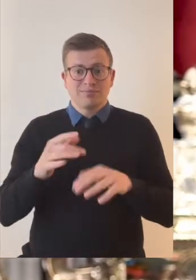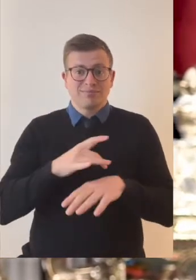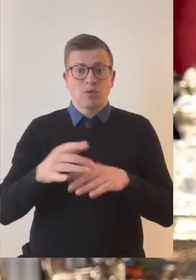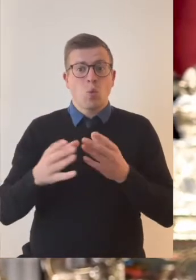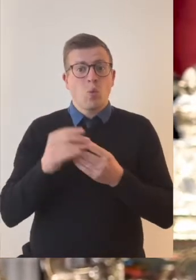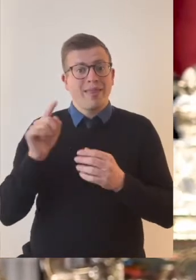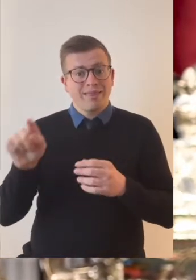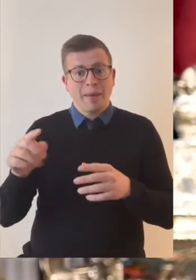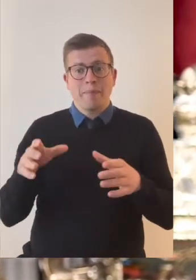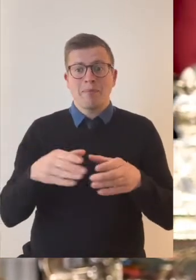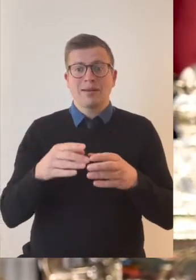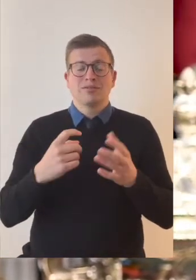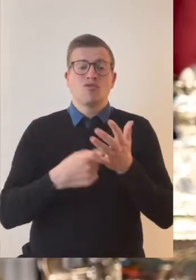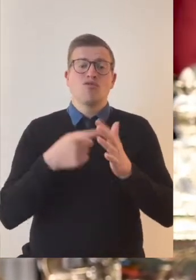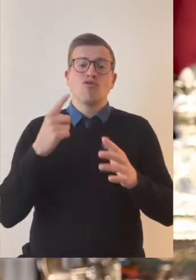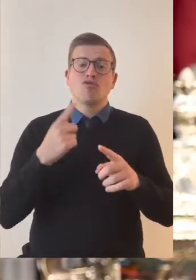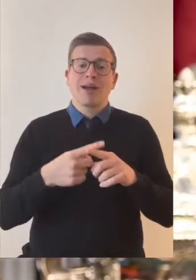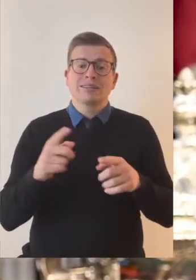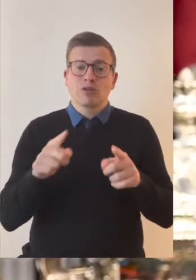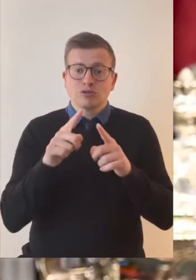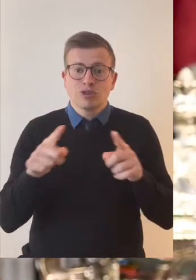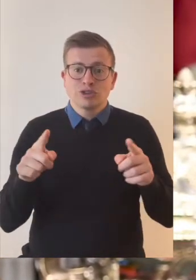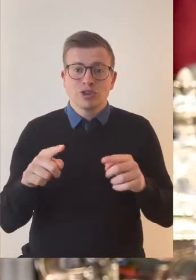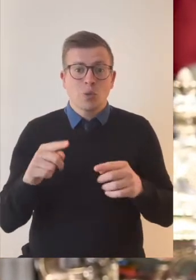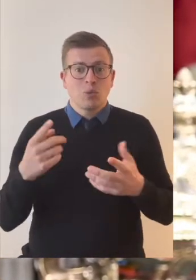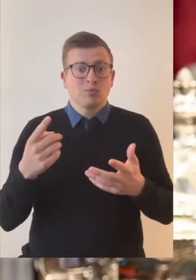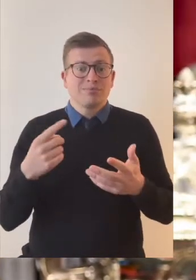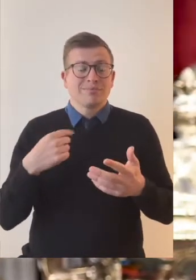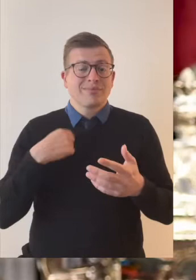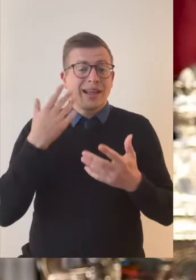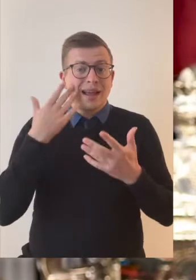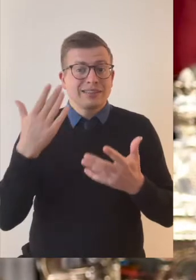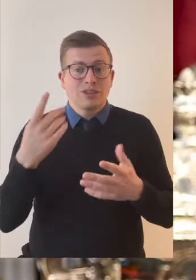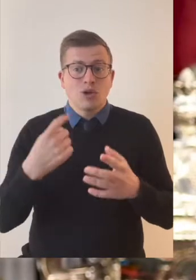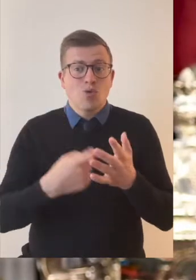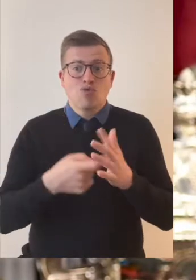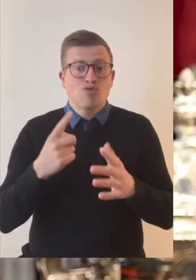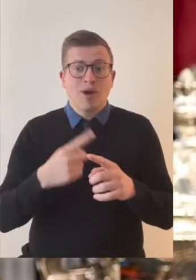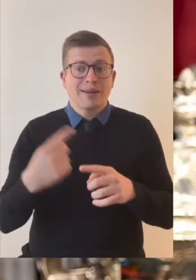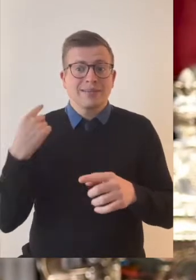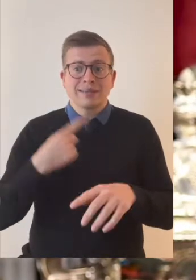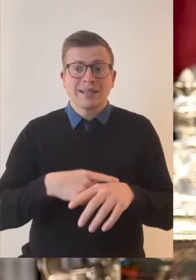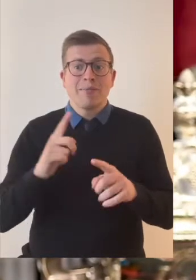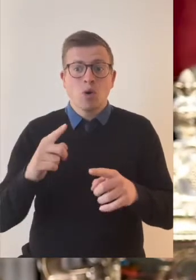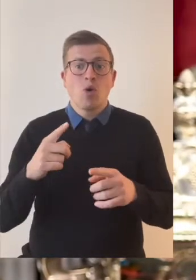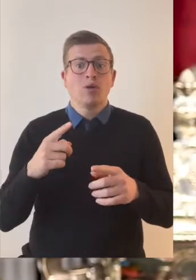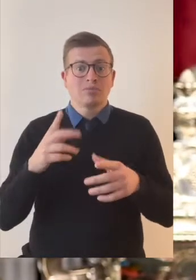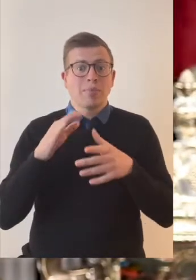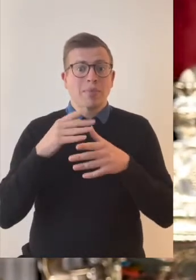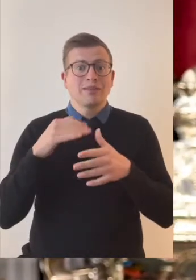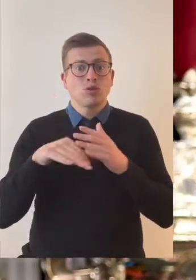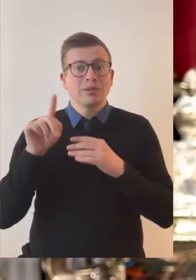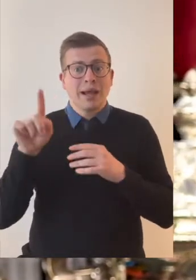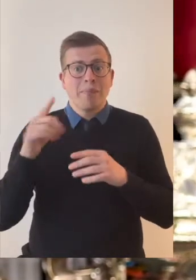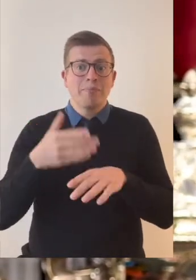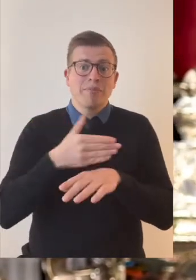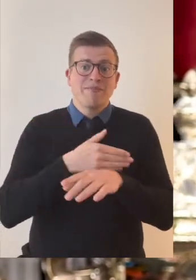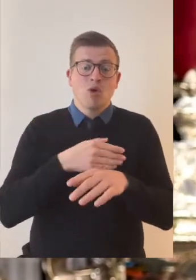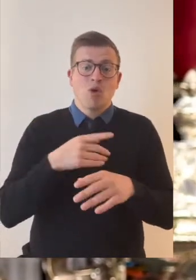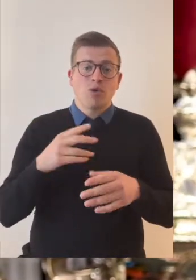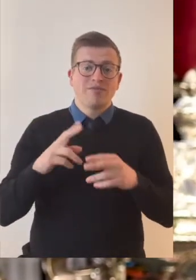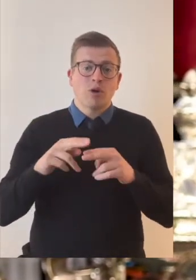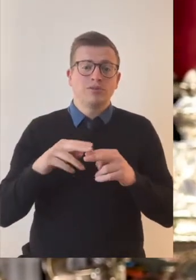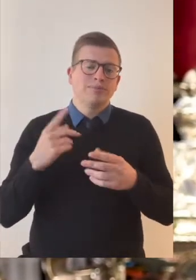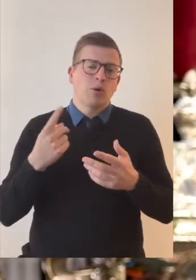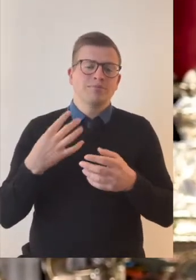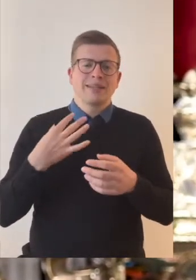Parks job with that band, with Rex conducting. So I didn't know Rex at all then, but I did play under him before I actually came to Foden's,